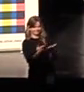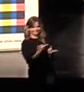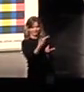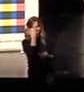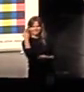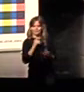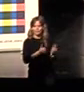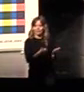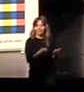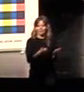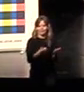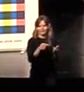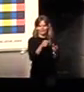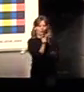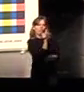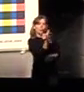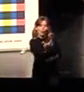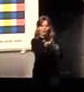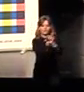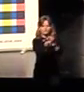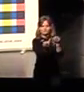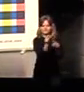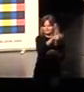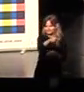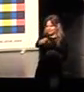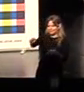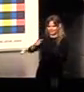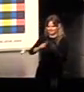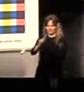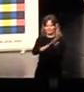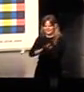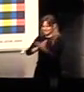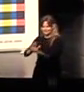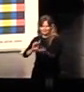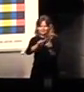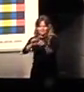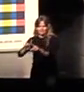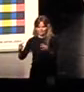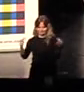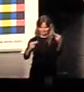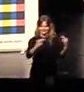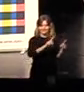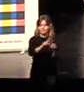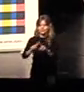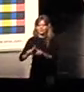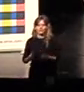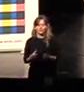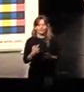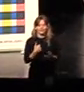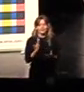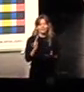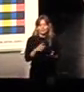wordt hardly any komen mening en in de many items hij dan op altijd subject